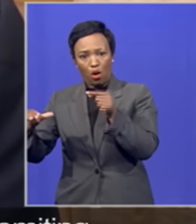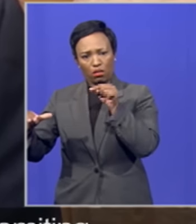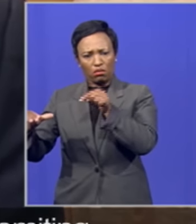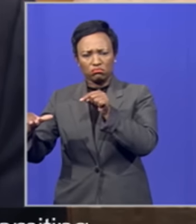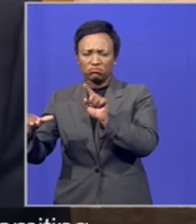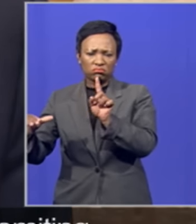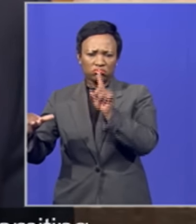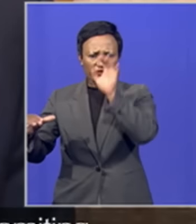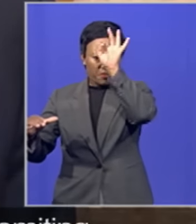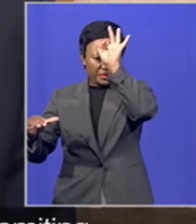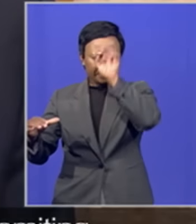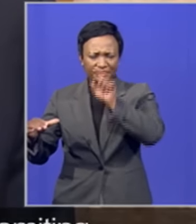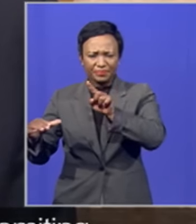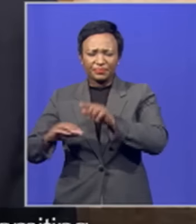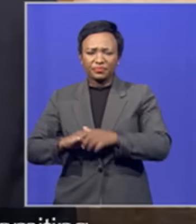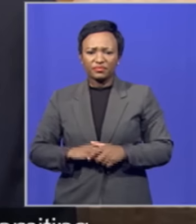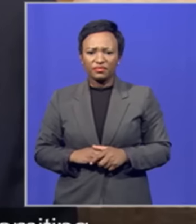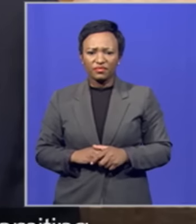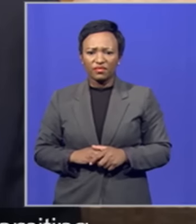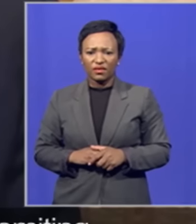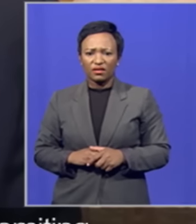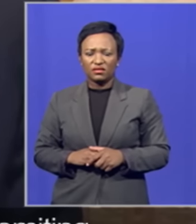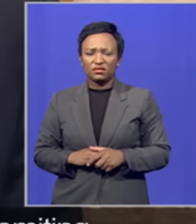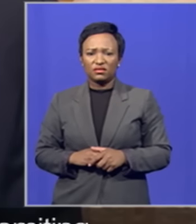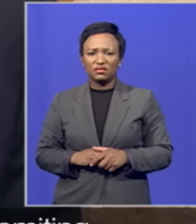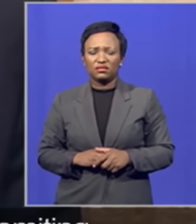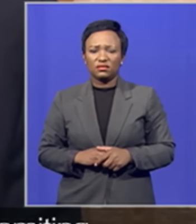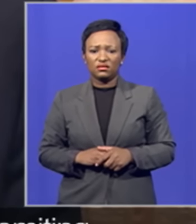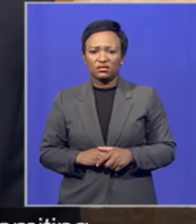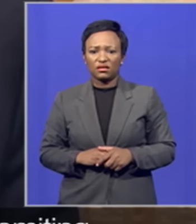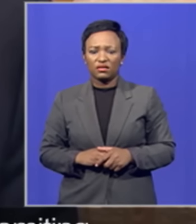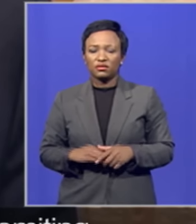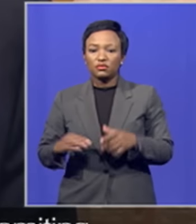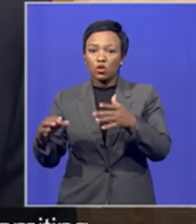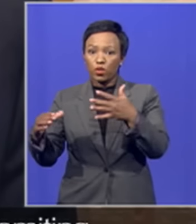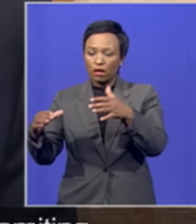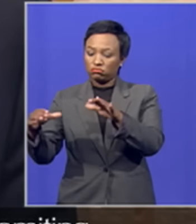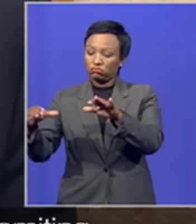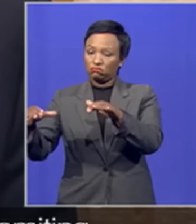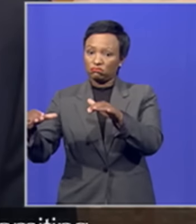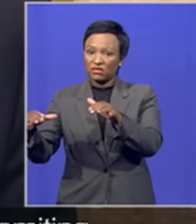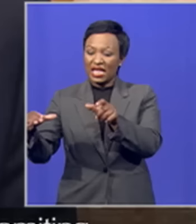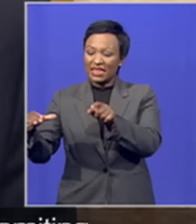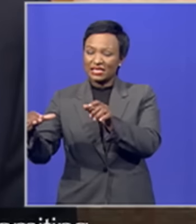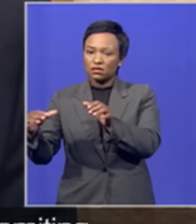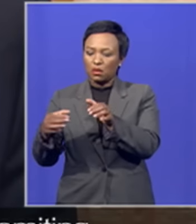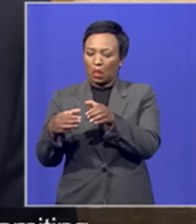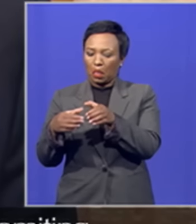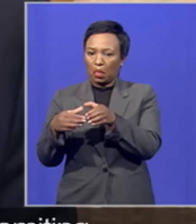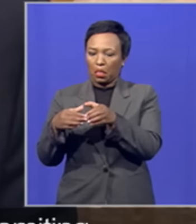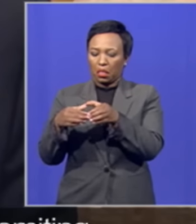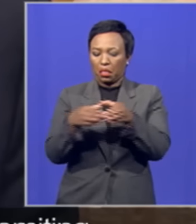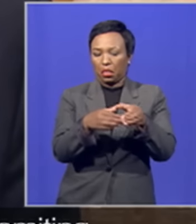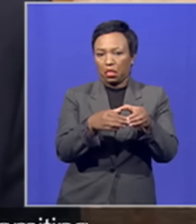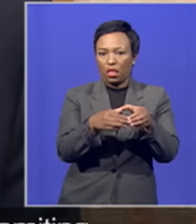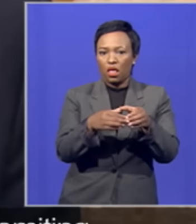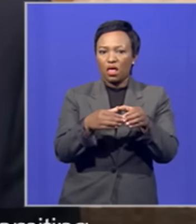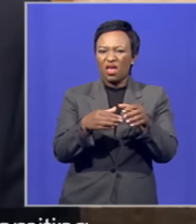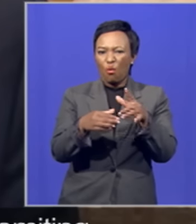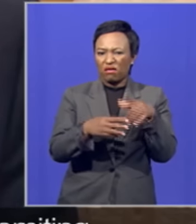police. You remove these rogue elements, you will have a